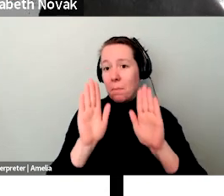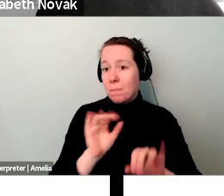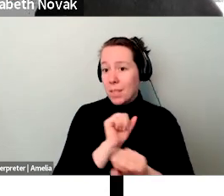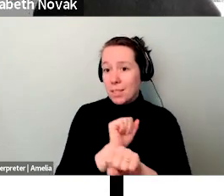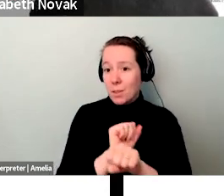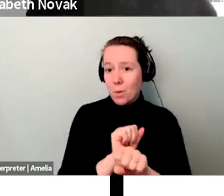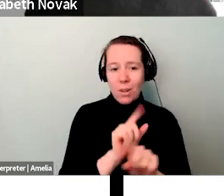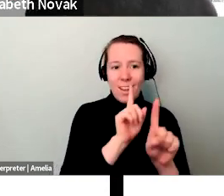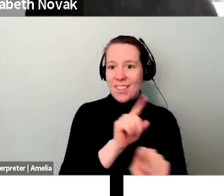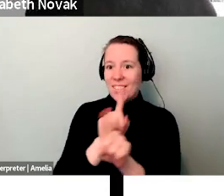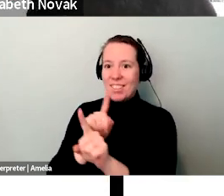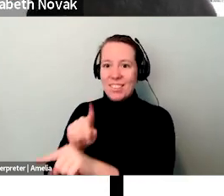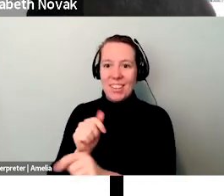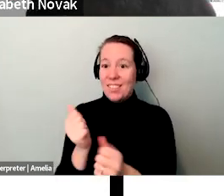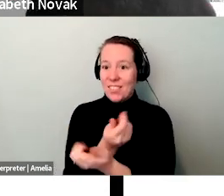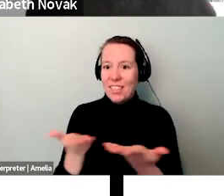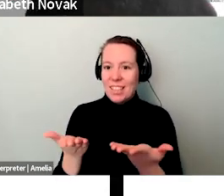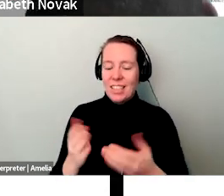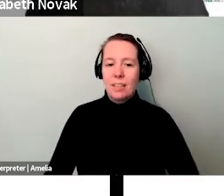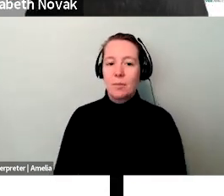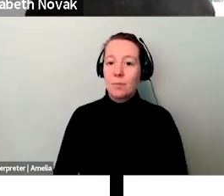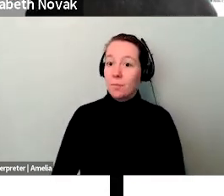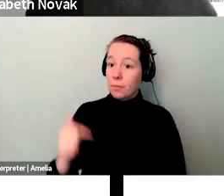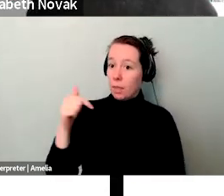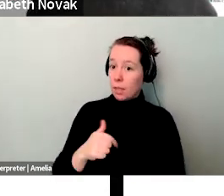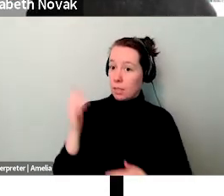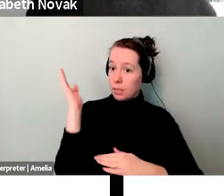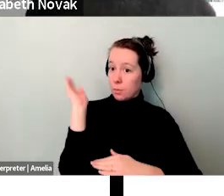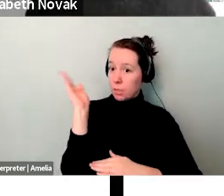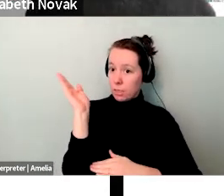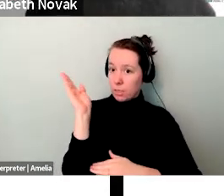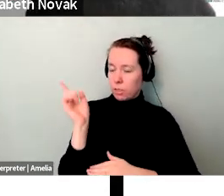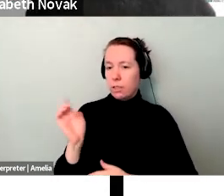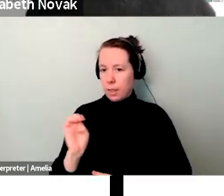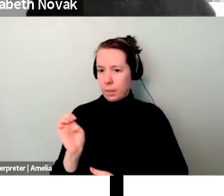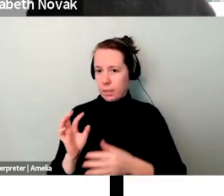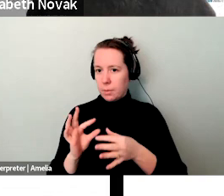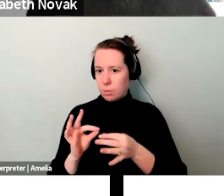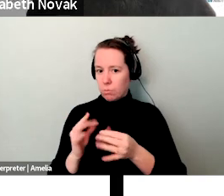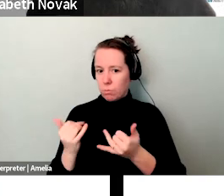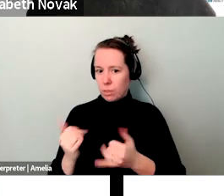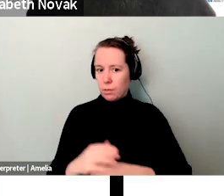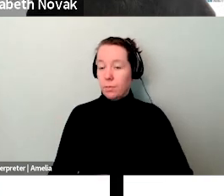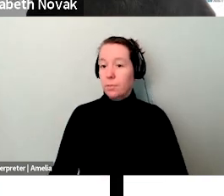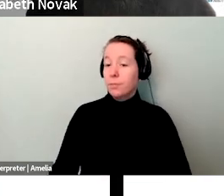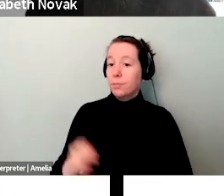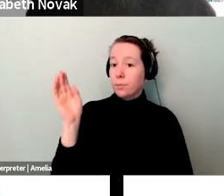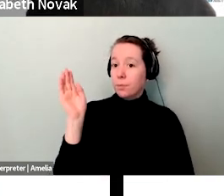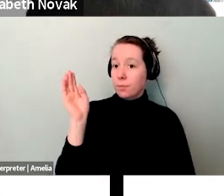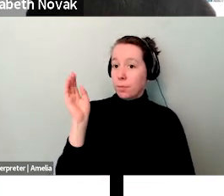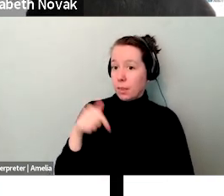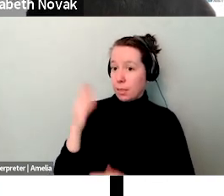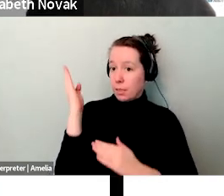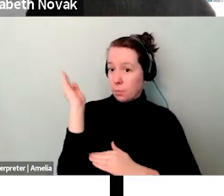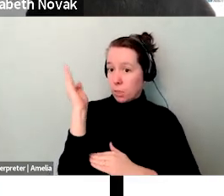say that this presentation, so the slide decks from today's presentation will